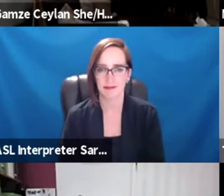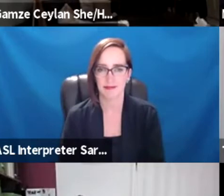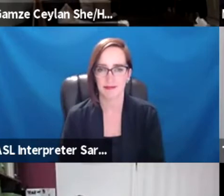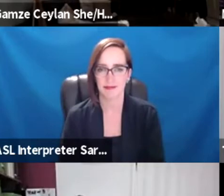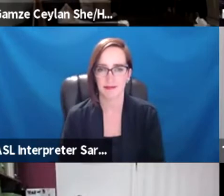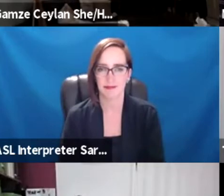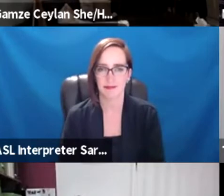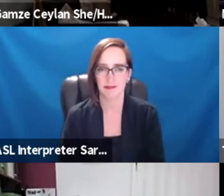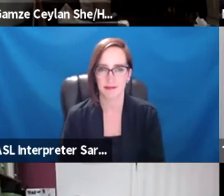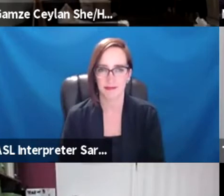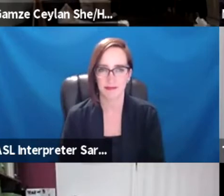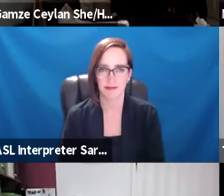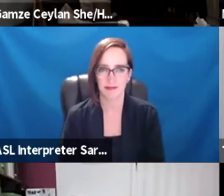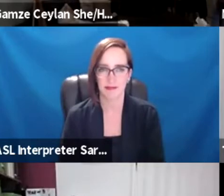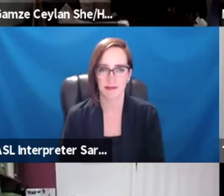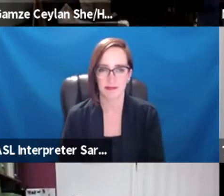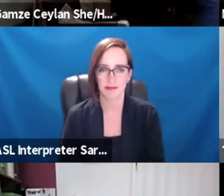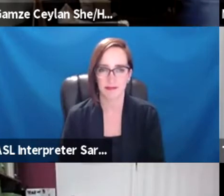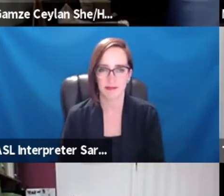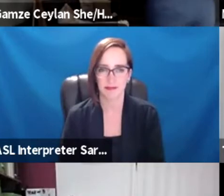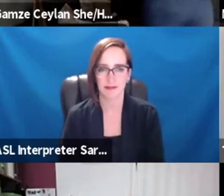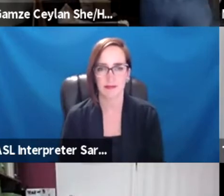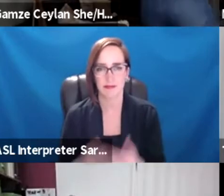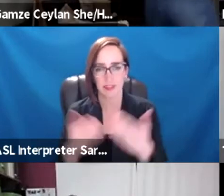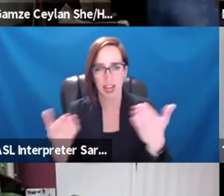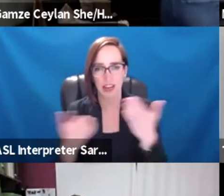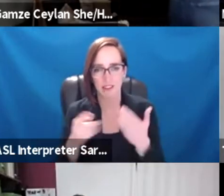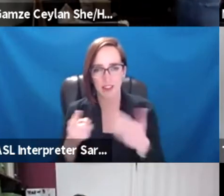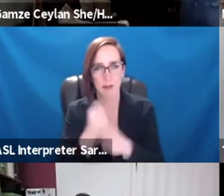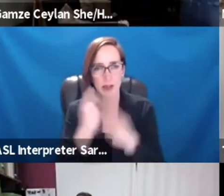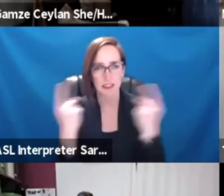I invite you to make some kind of sound, a hum.